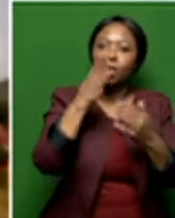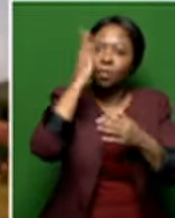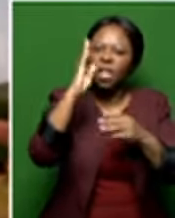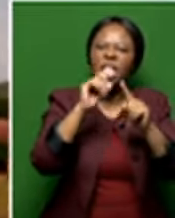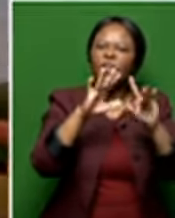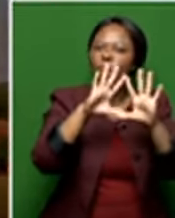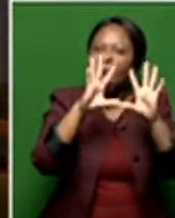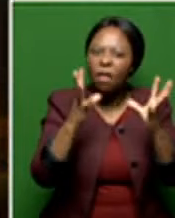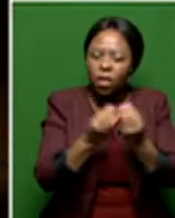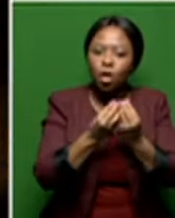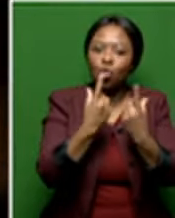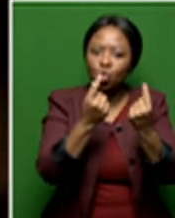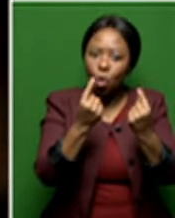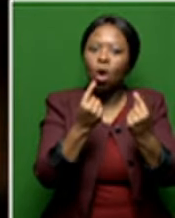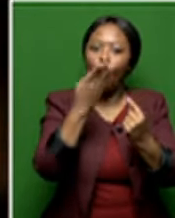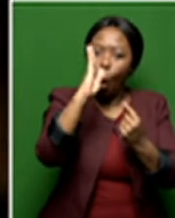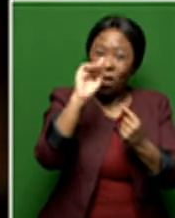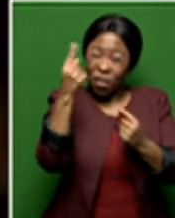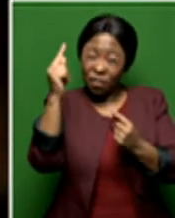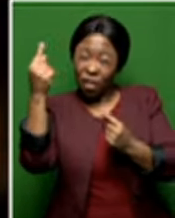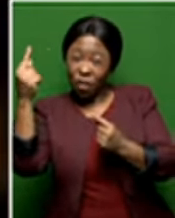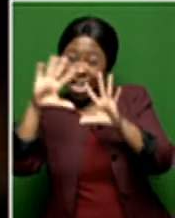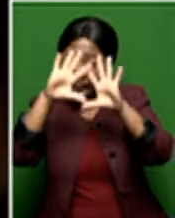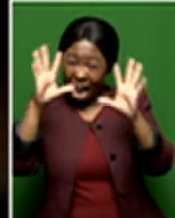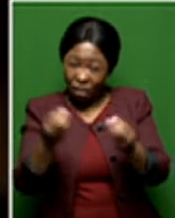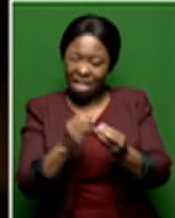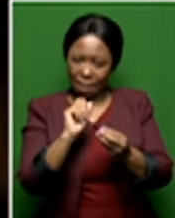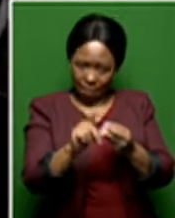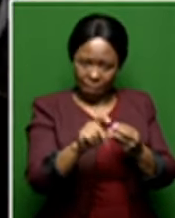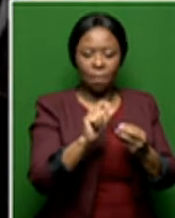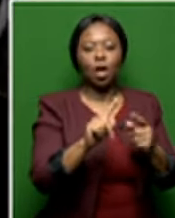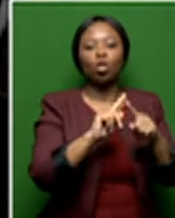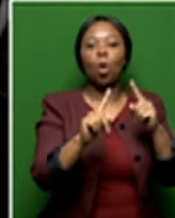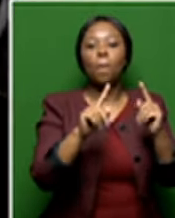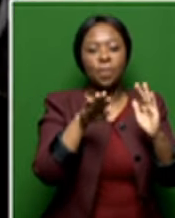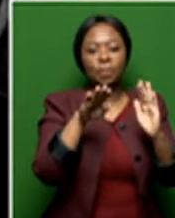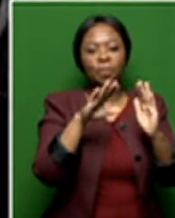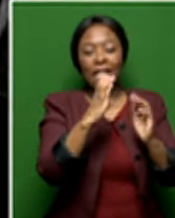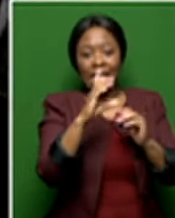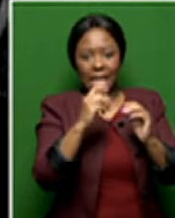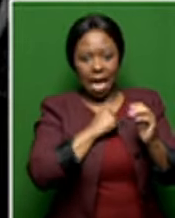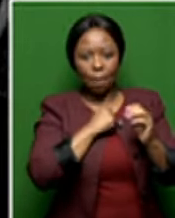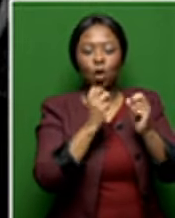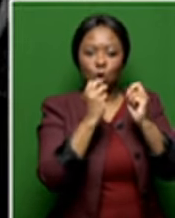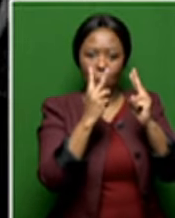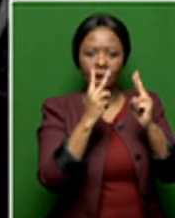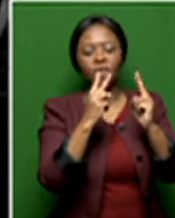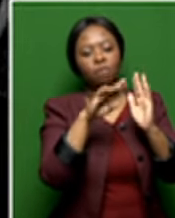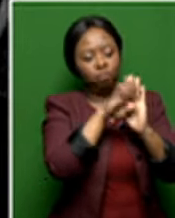Him first. So that's the message that I'm sending through. But it's a 12 track album which was out in November last